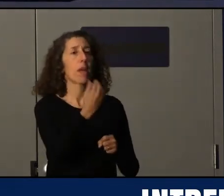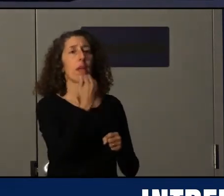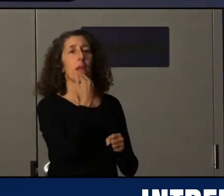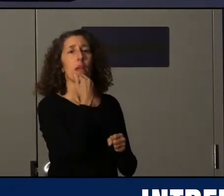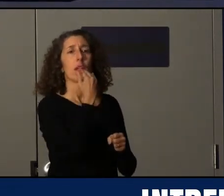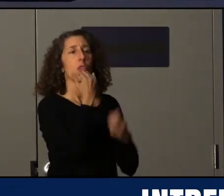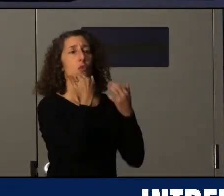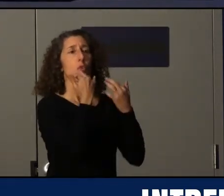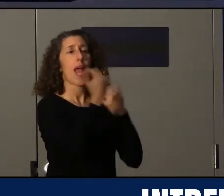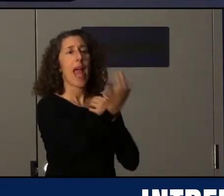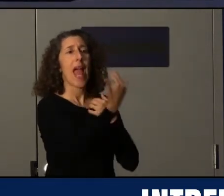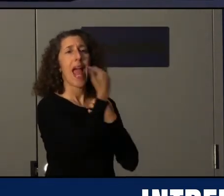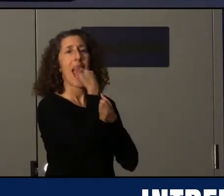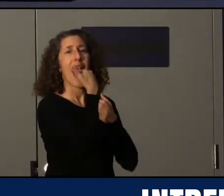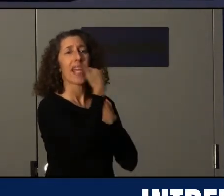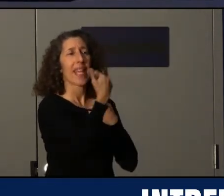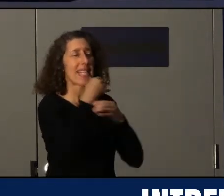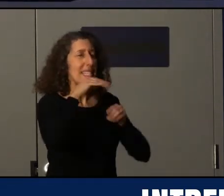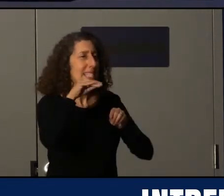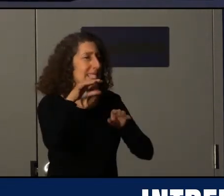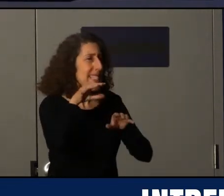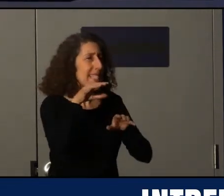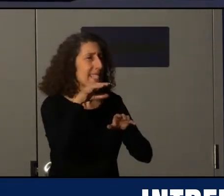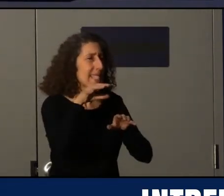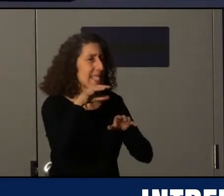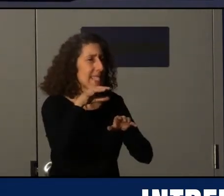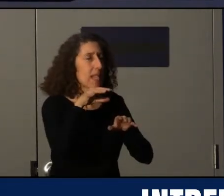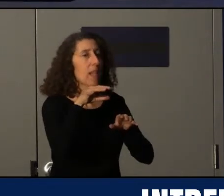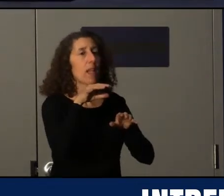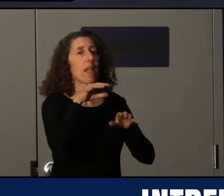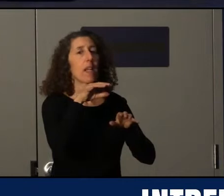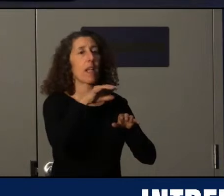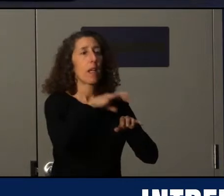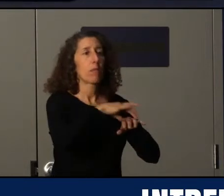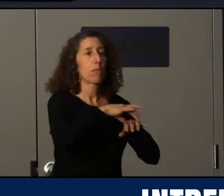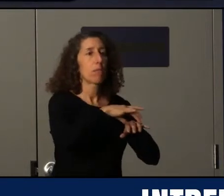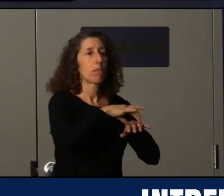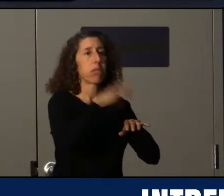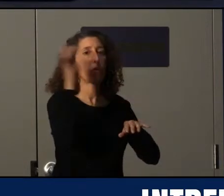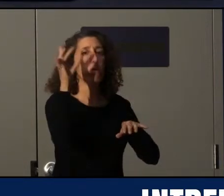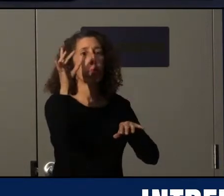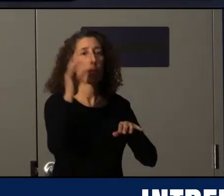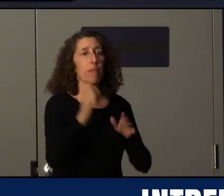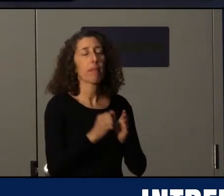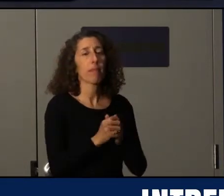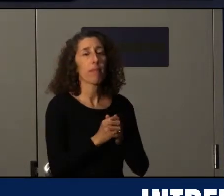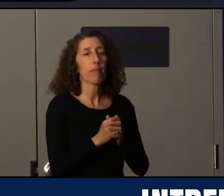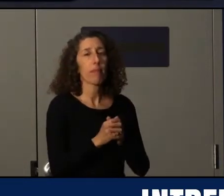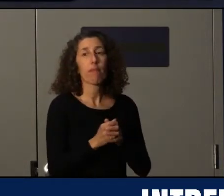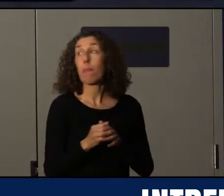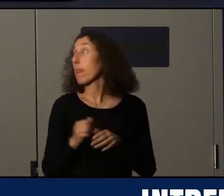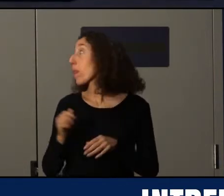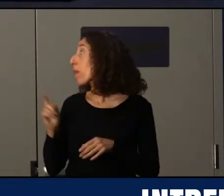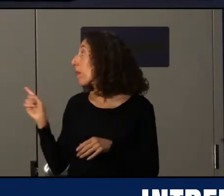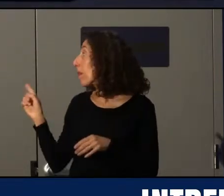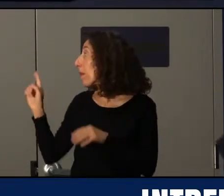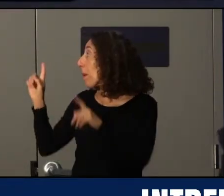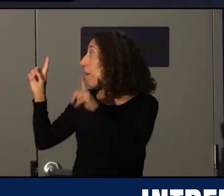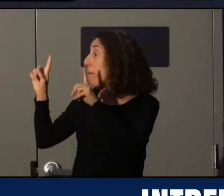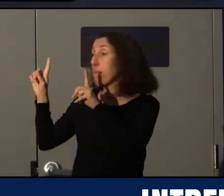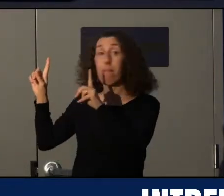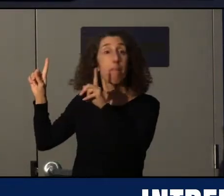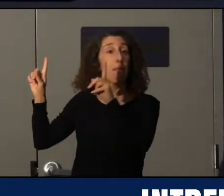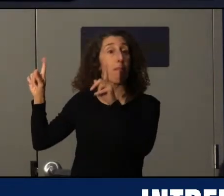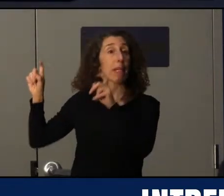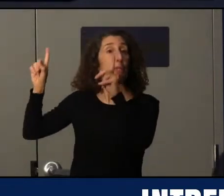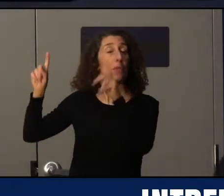And actually, I don't have a picture up here. This picture I took because I'm an astronomy fan, and that was me living in the Mars simulation for